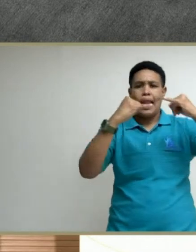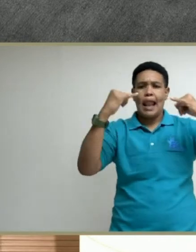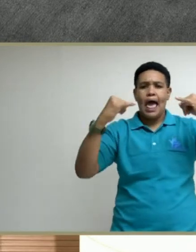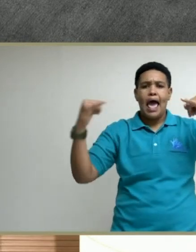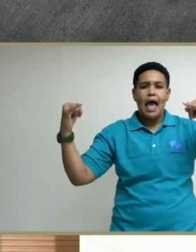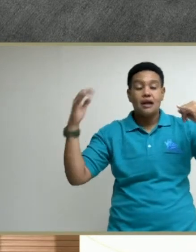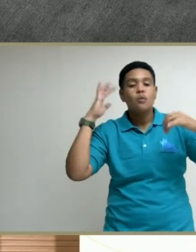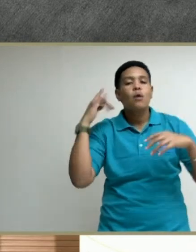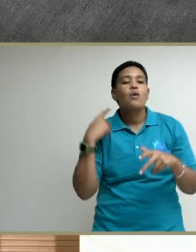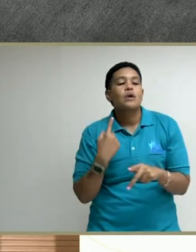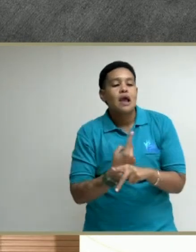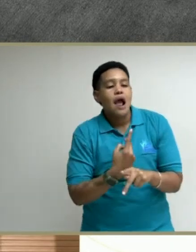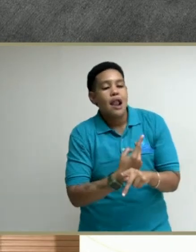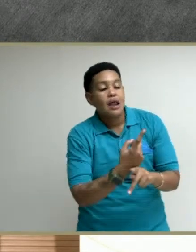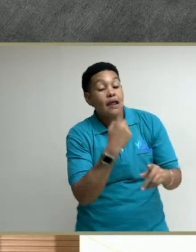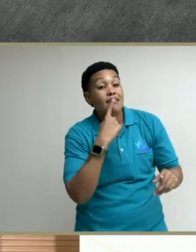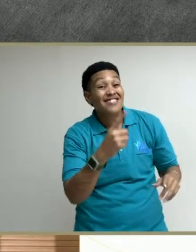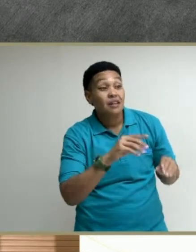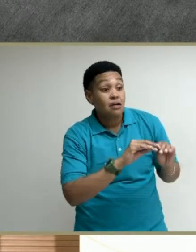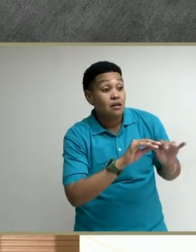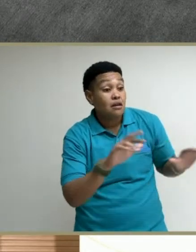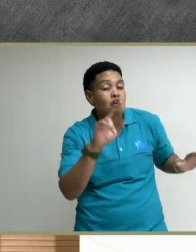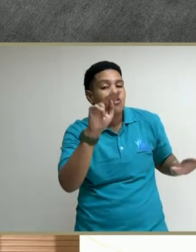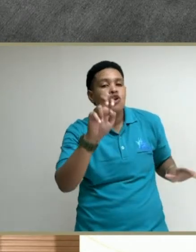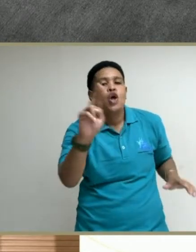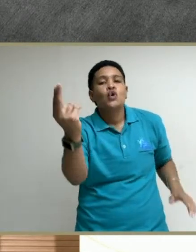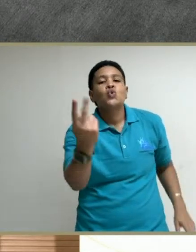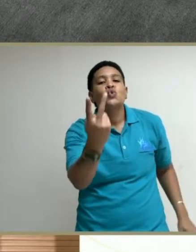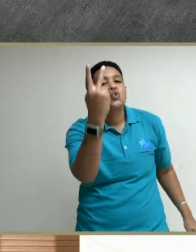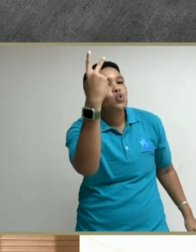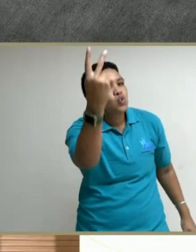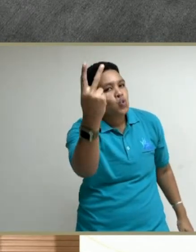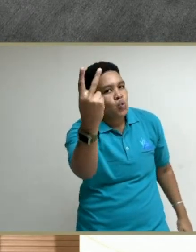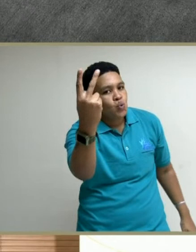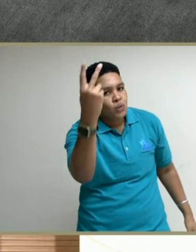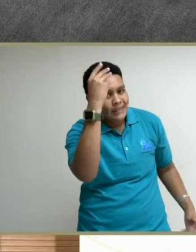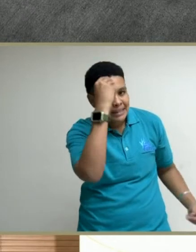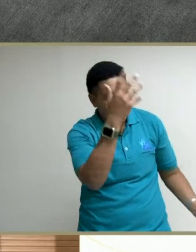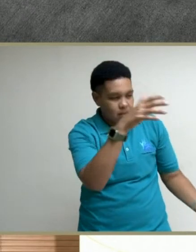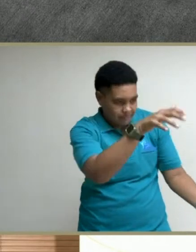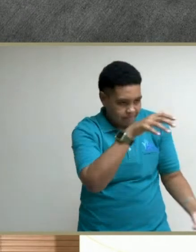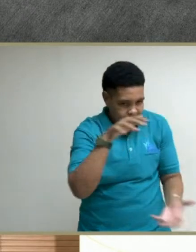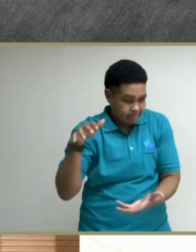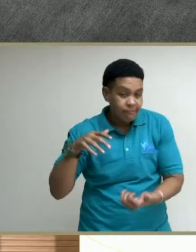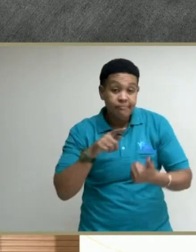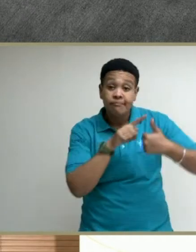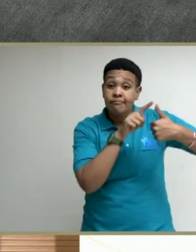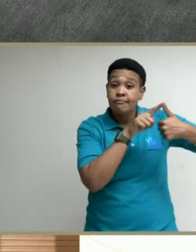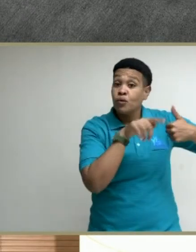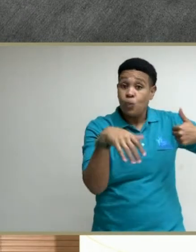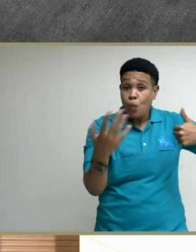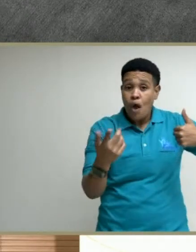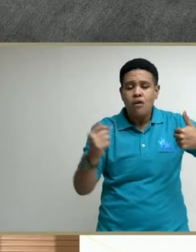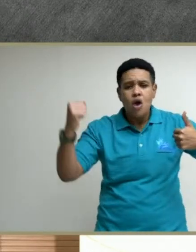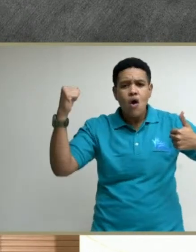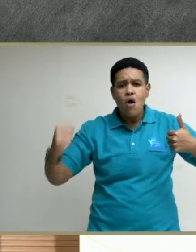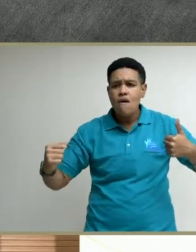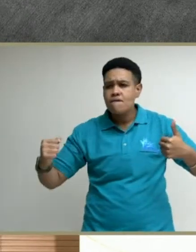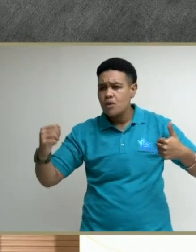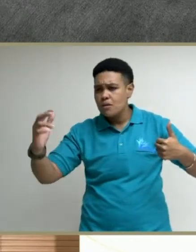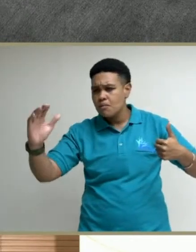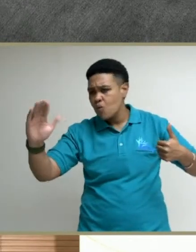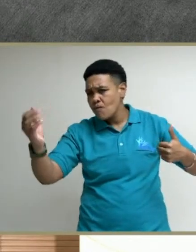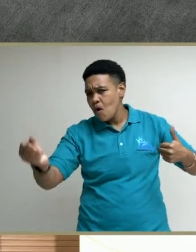do calculate the reproductive rate using two set of data. One is the number of confirmed